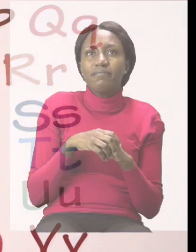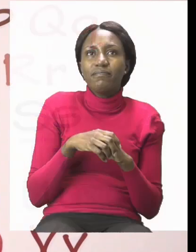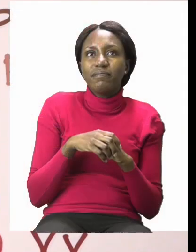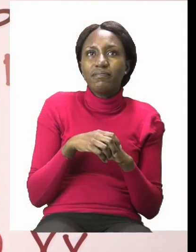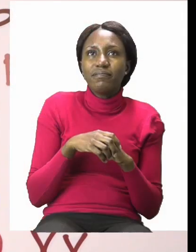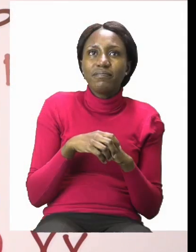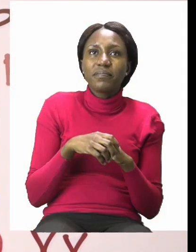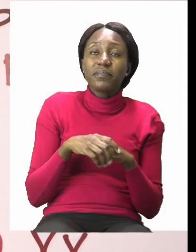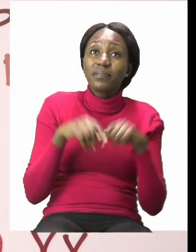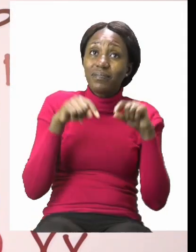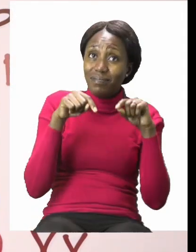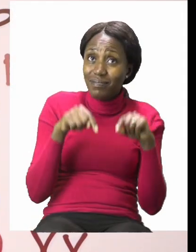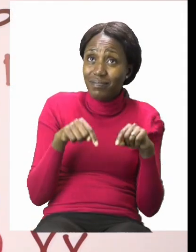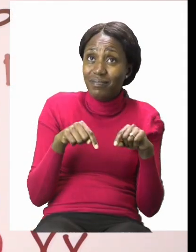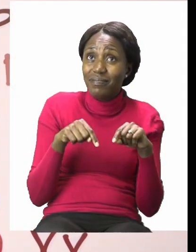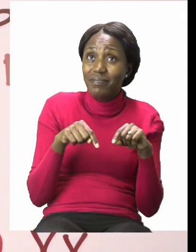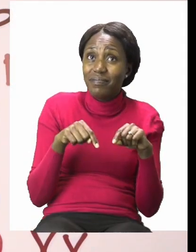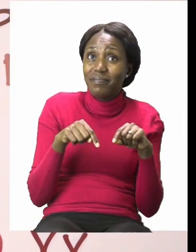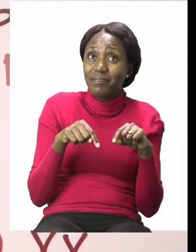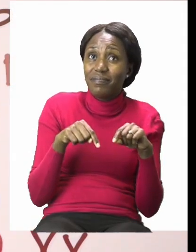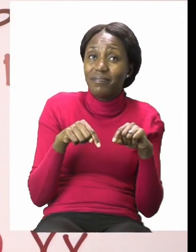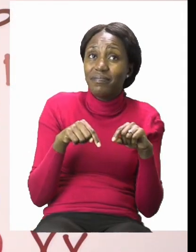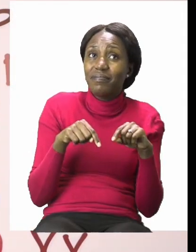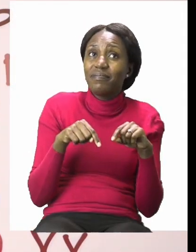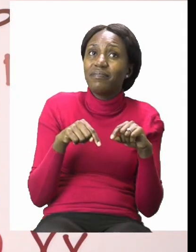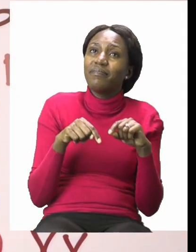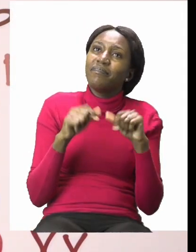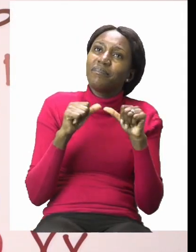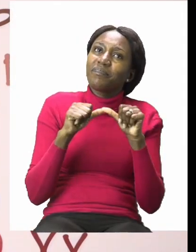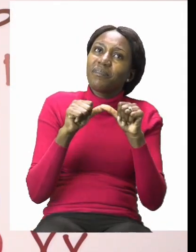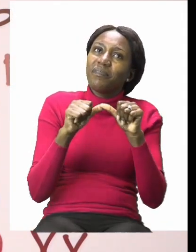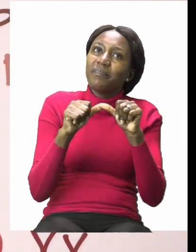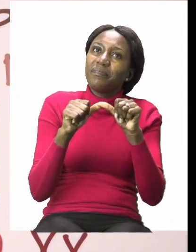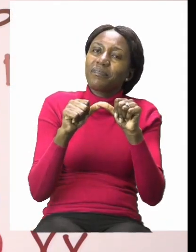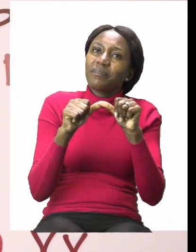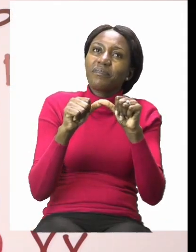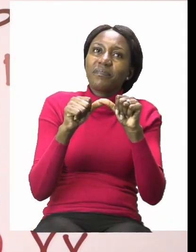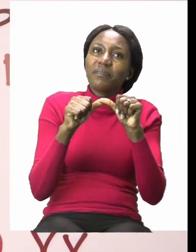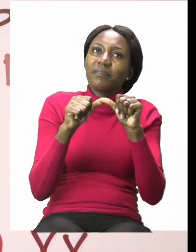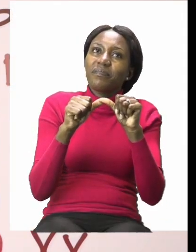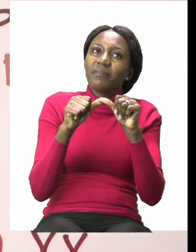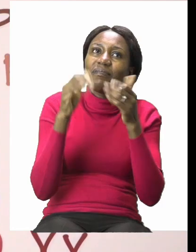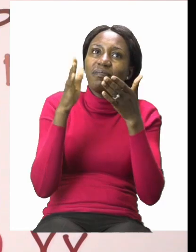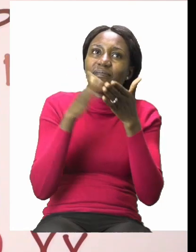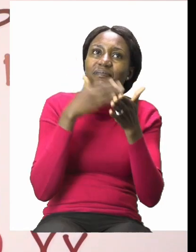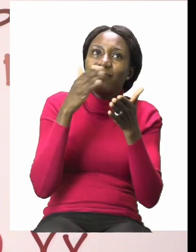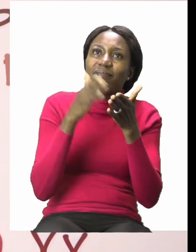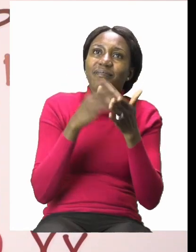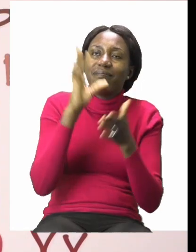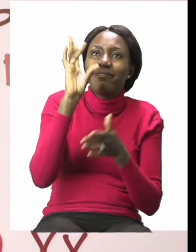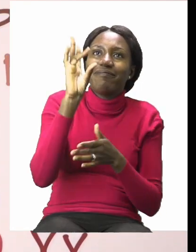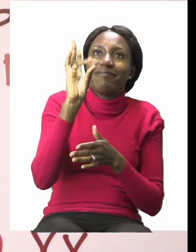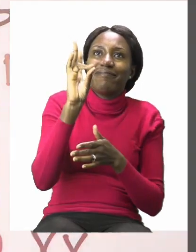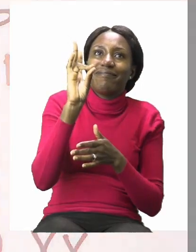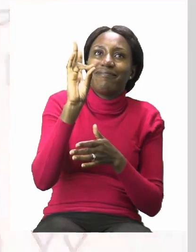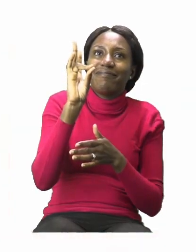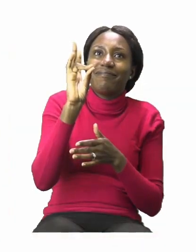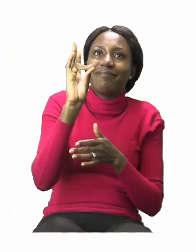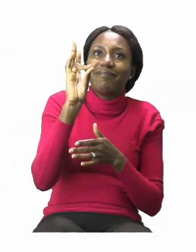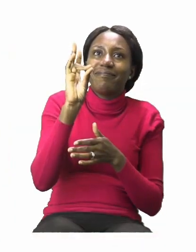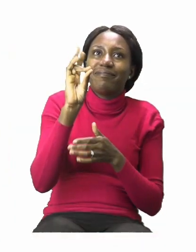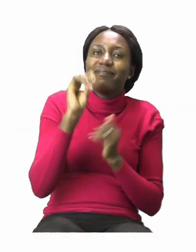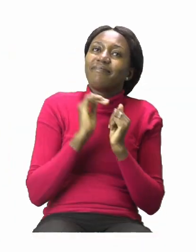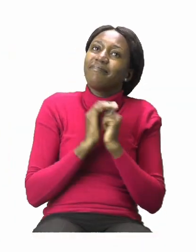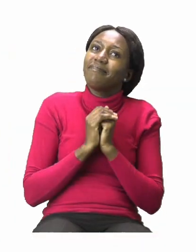Now boys and girls, for us to continue our lesson, let's go to page 7. On